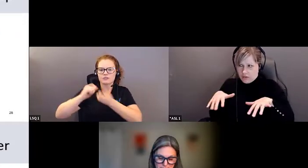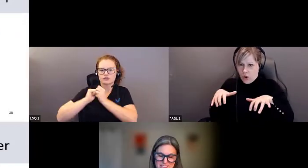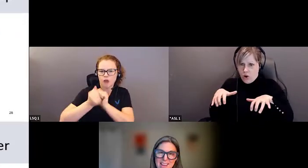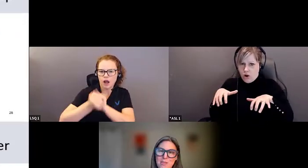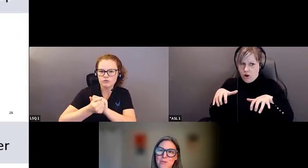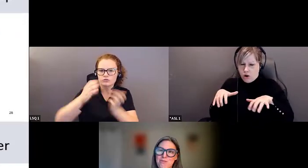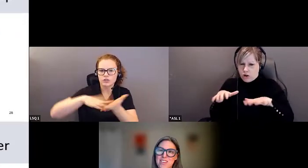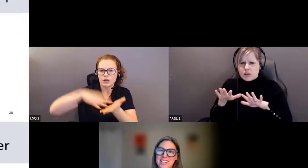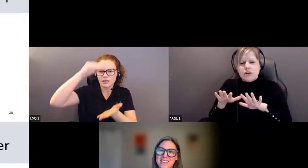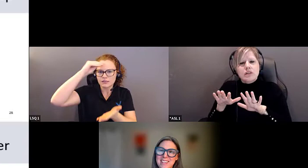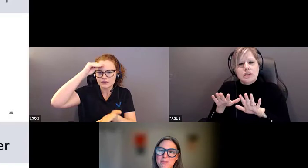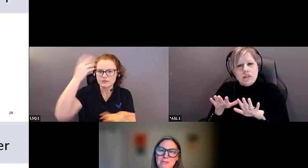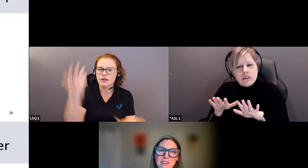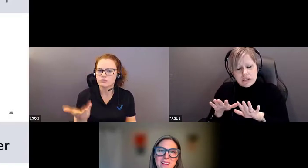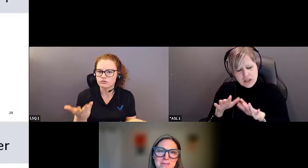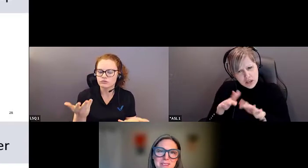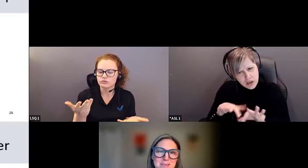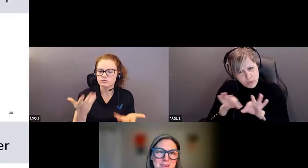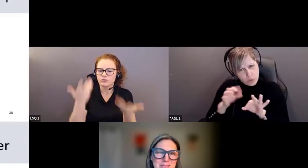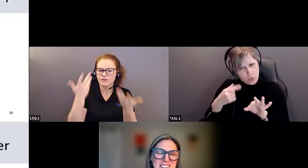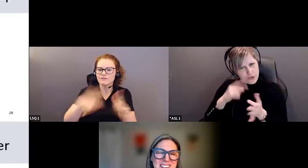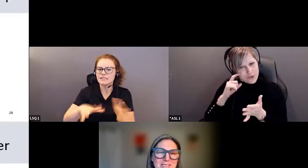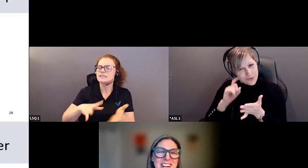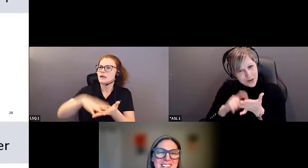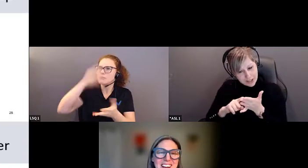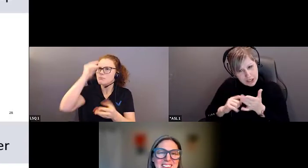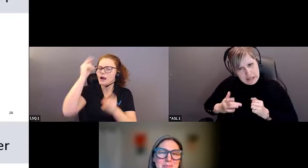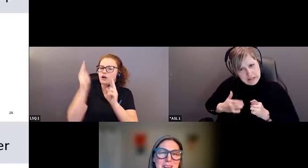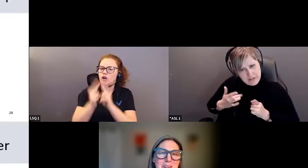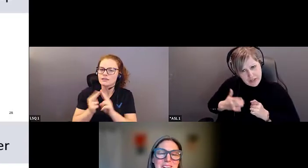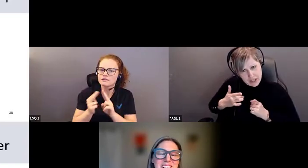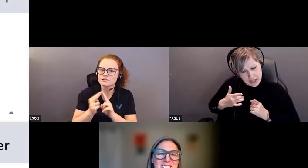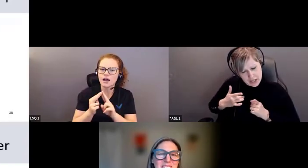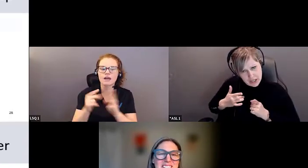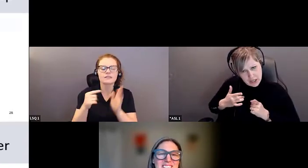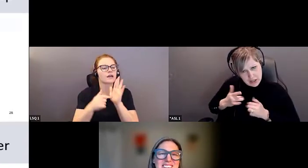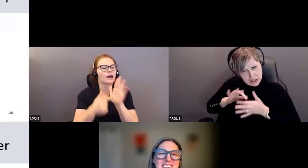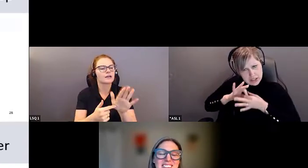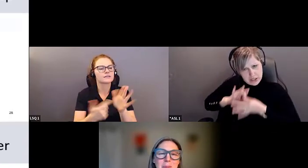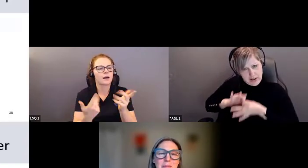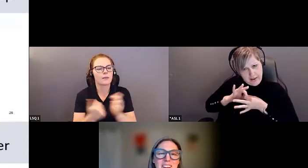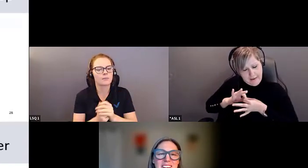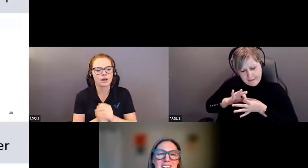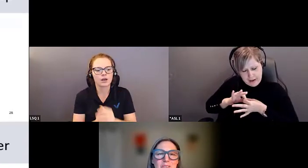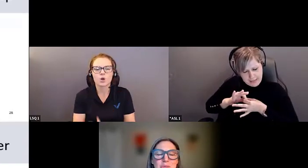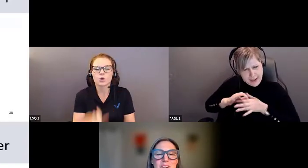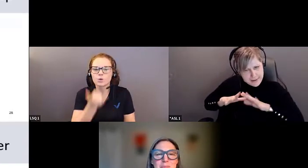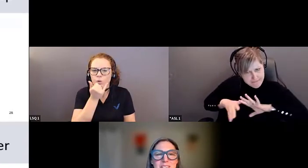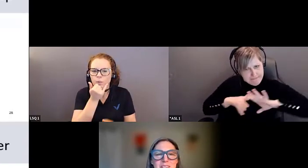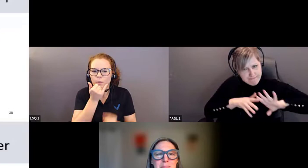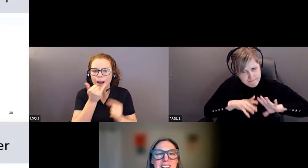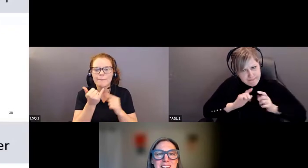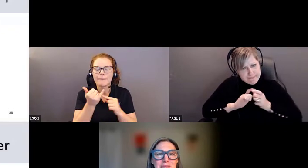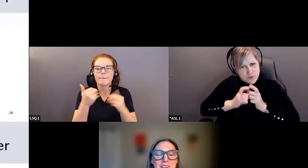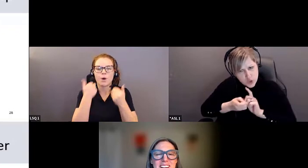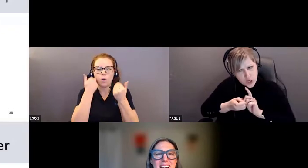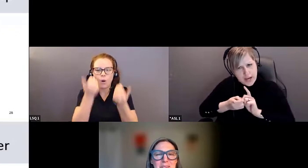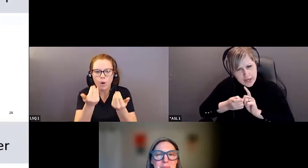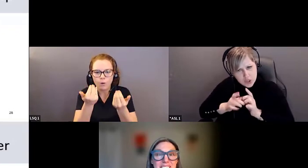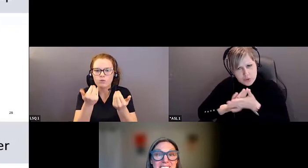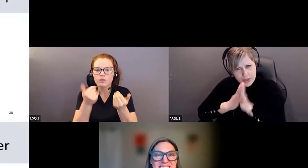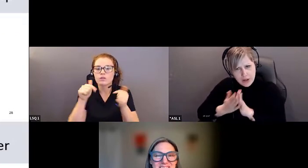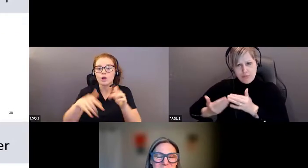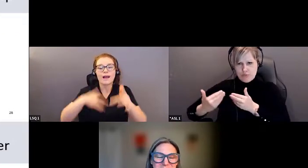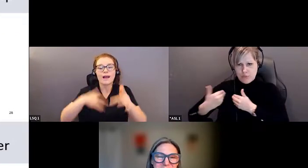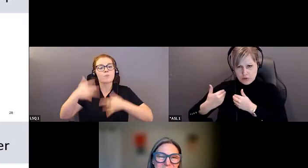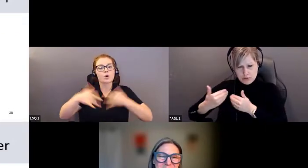to understand those feelings. Let's make friends with them so we can recognize them and quickly transition them to responsibility for